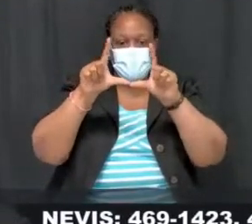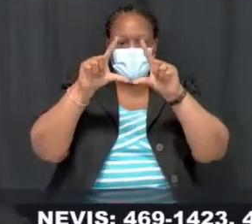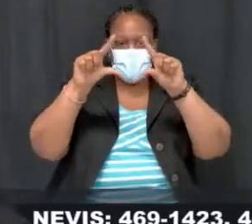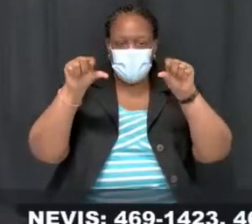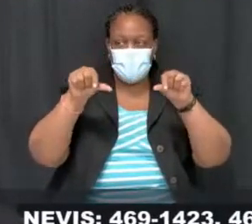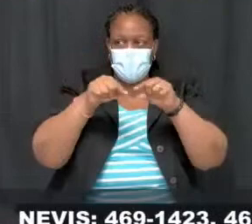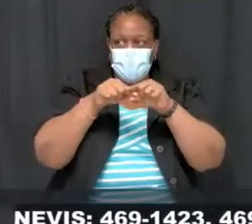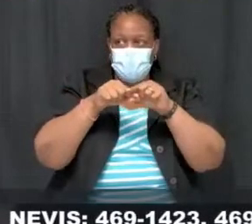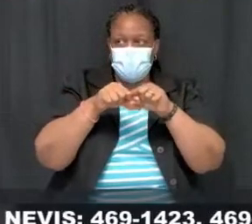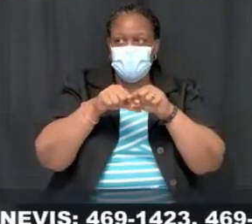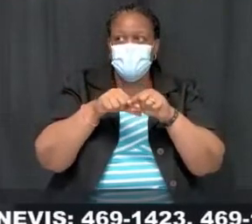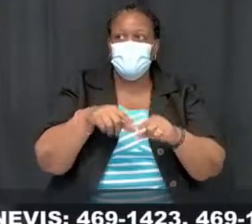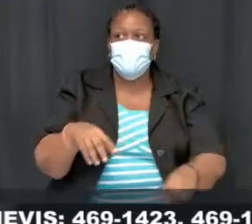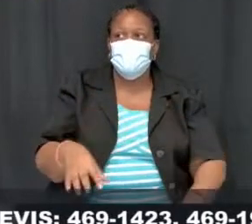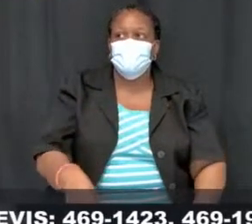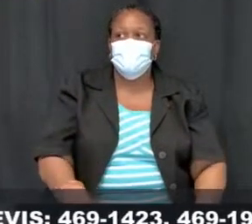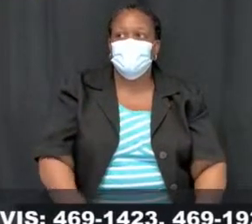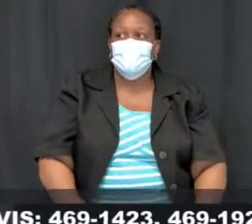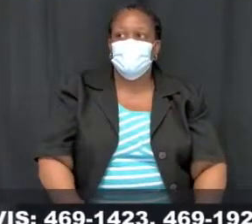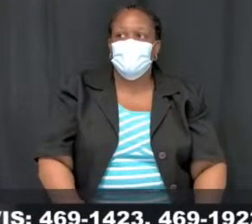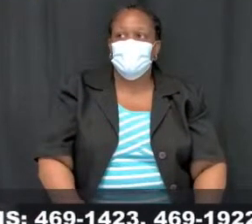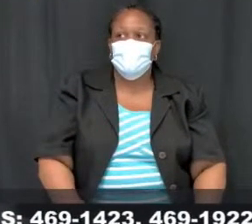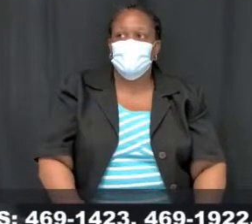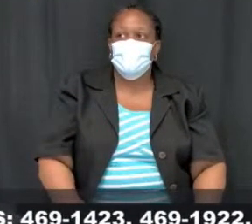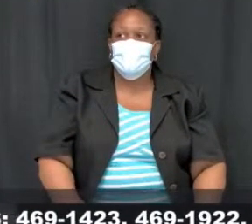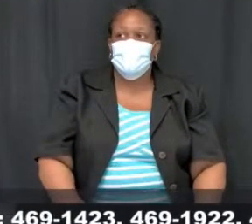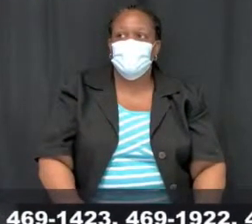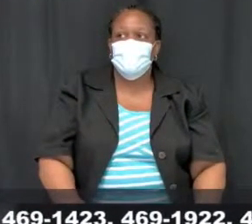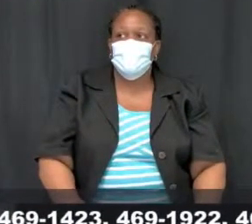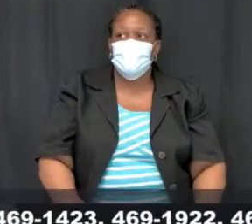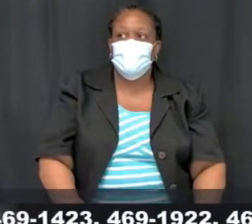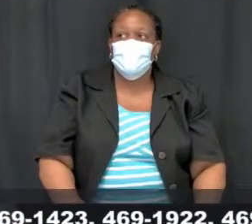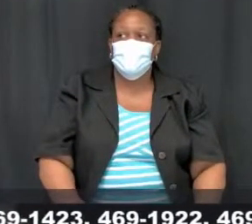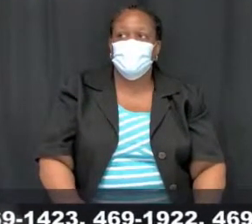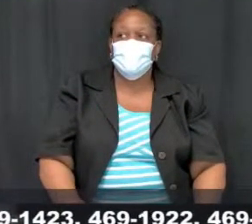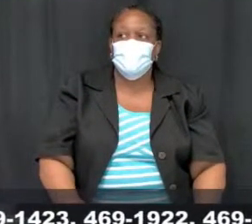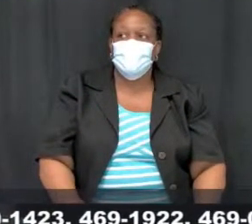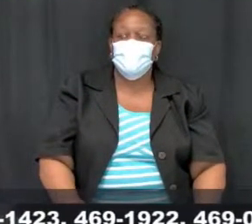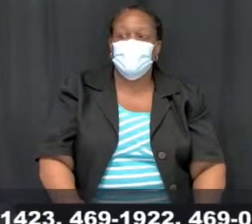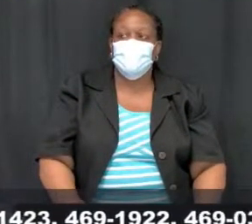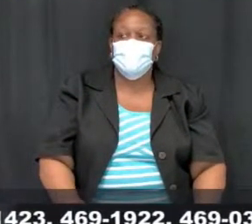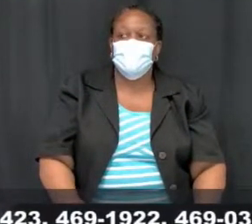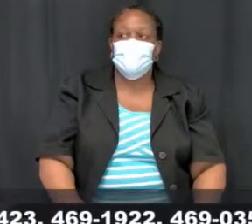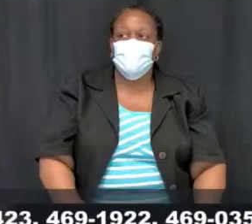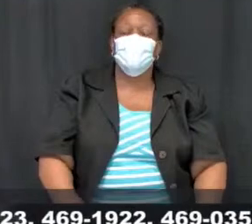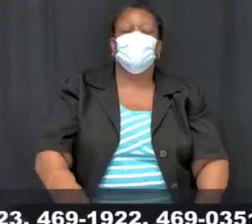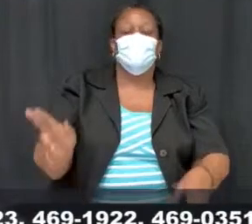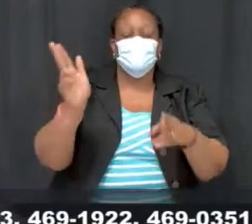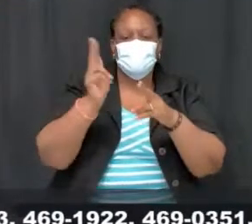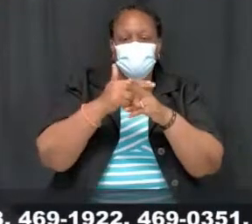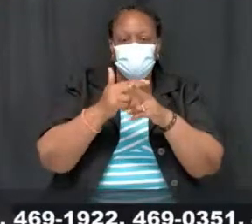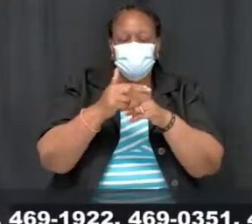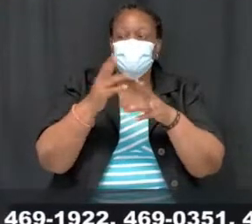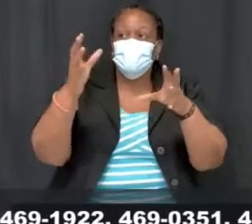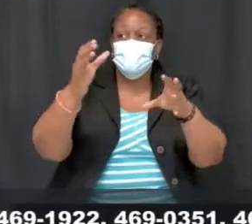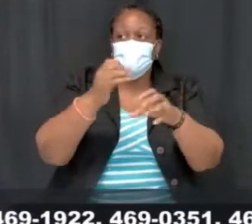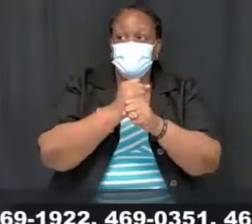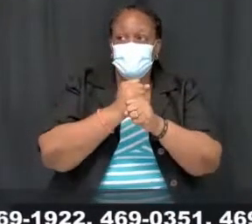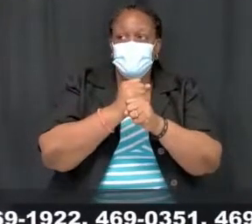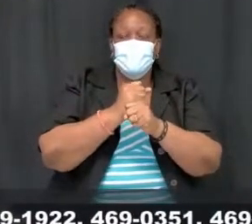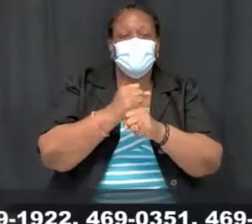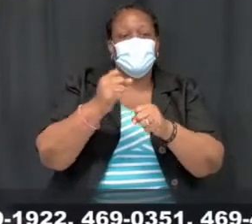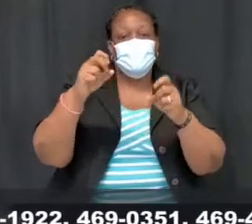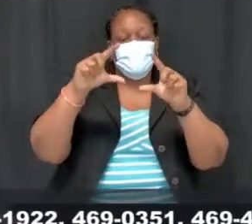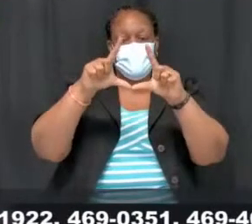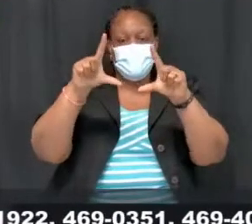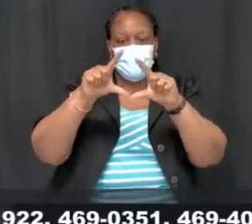Health is now looking into being able to provide the vaccination cards electronically as well. So soon enough, we'll be able to provide you